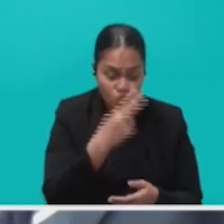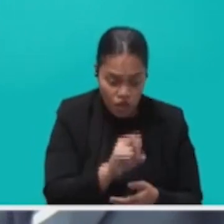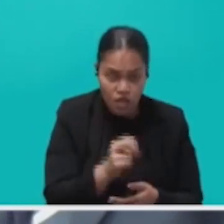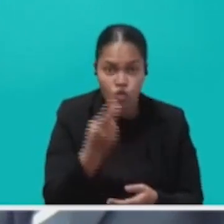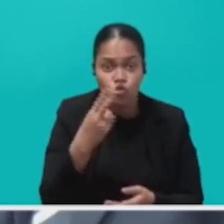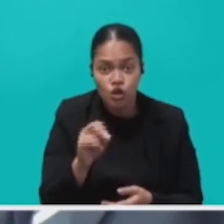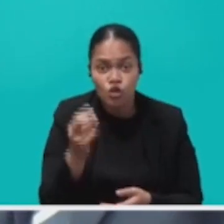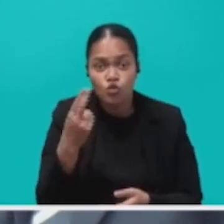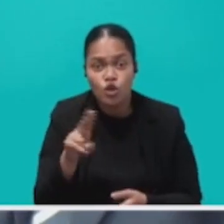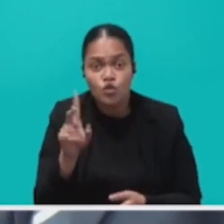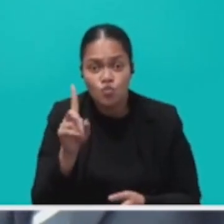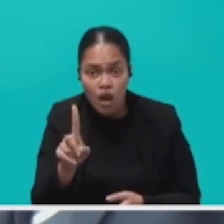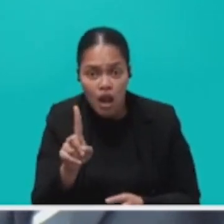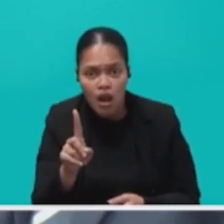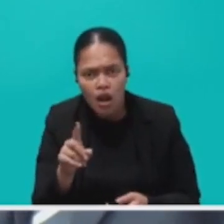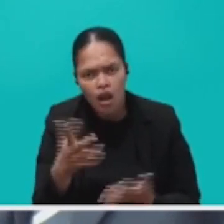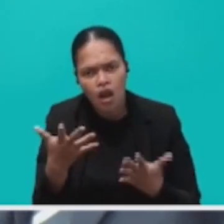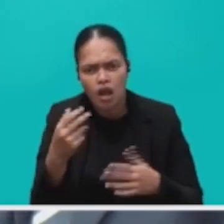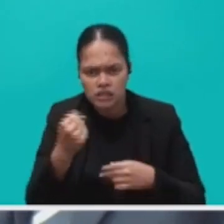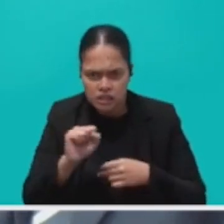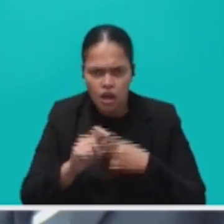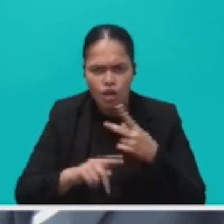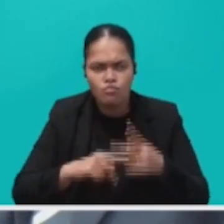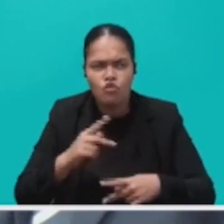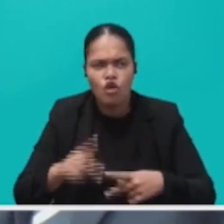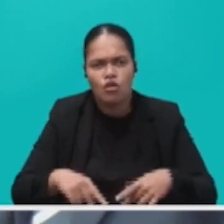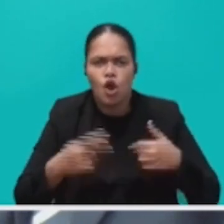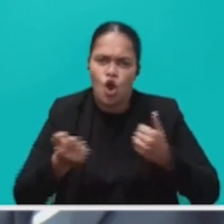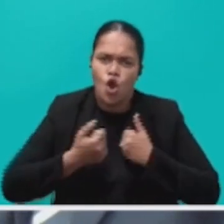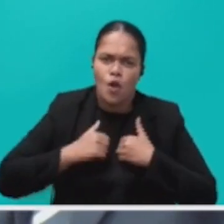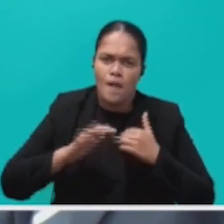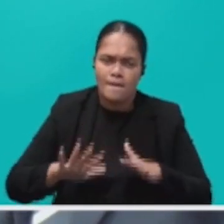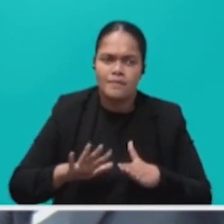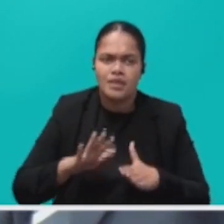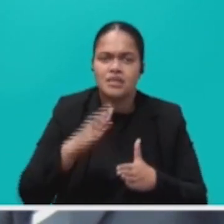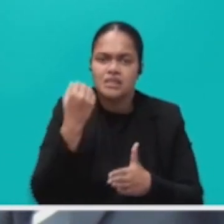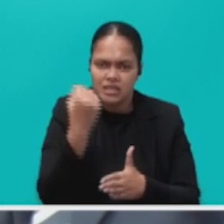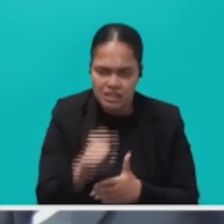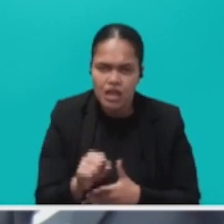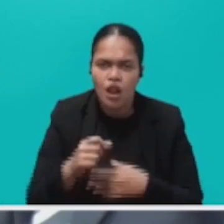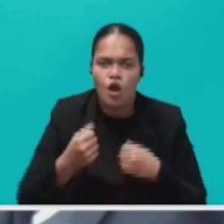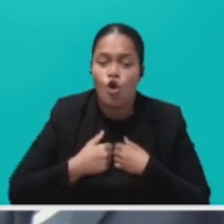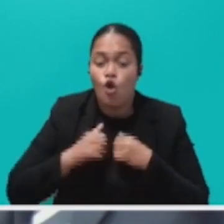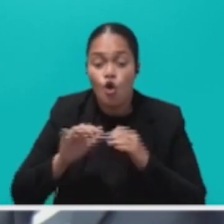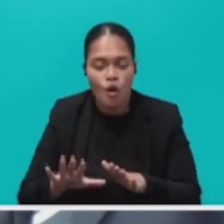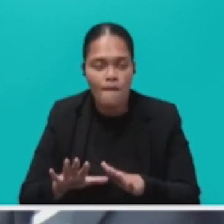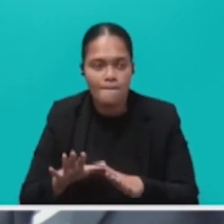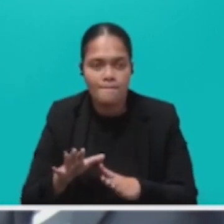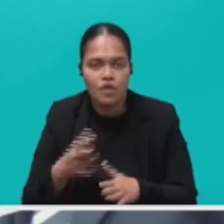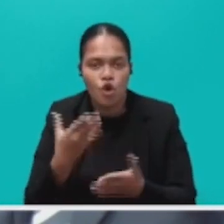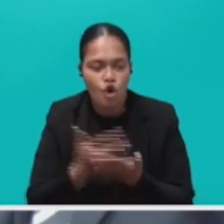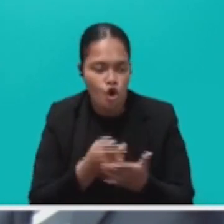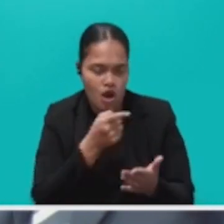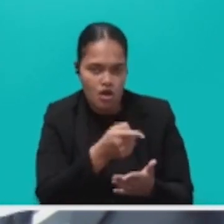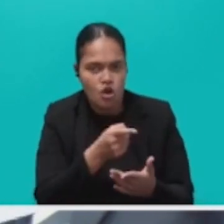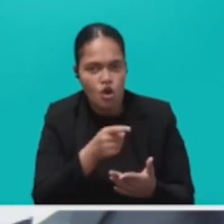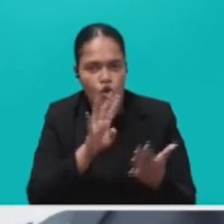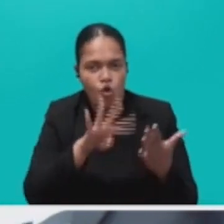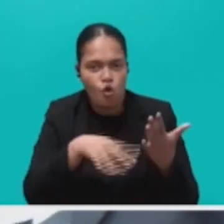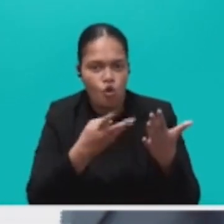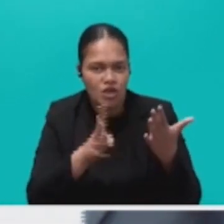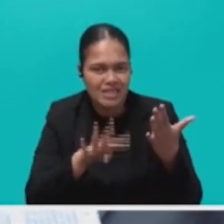2020-2021, this is in progress. The completion of the report is dependent on the completion of the audit.